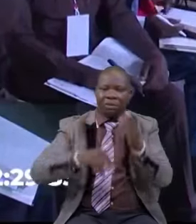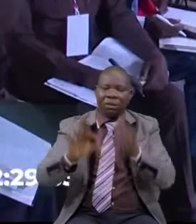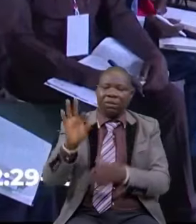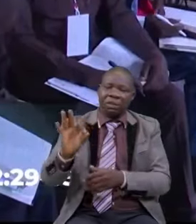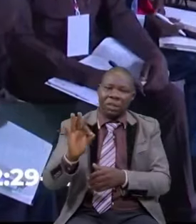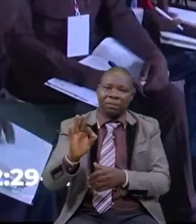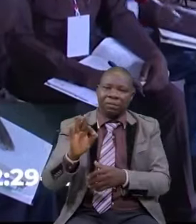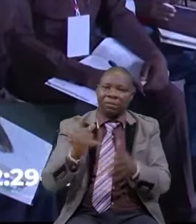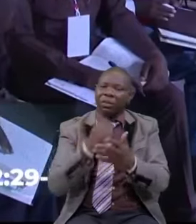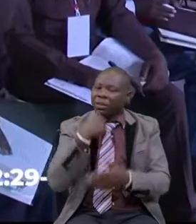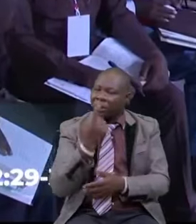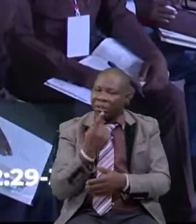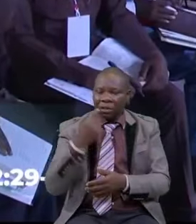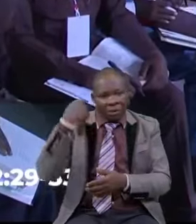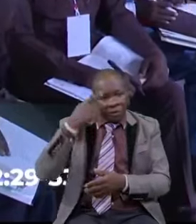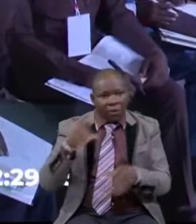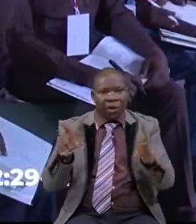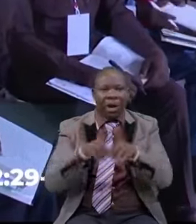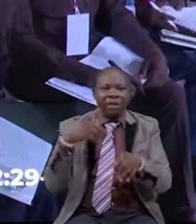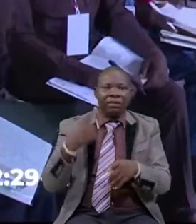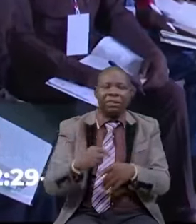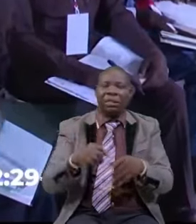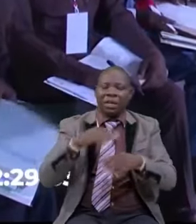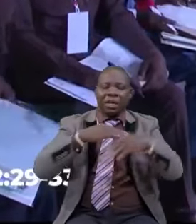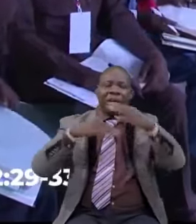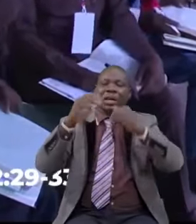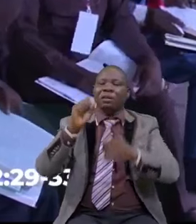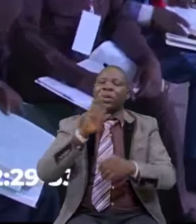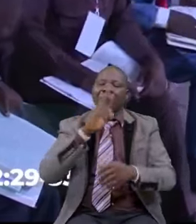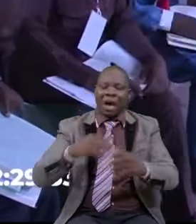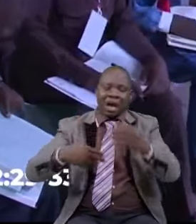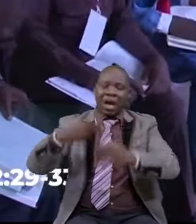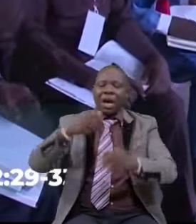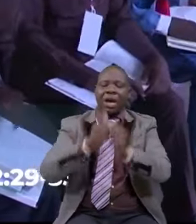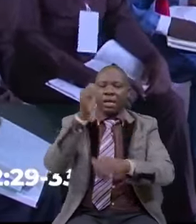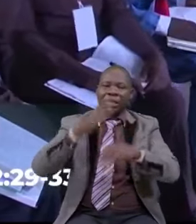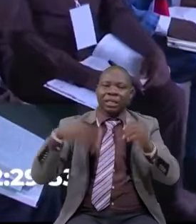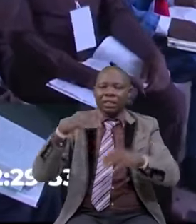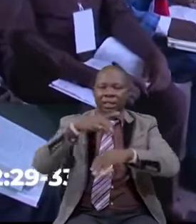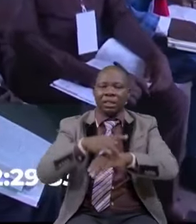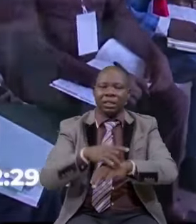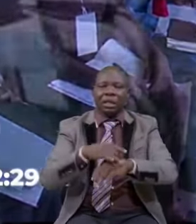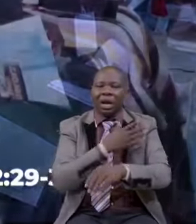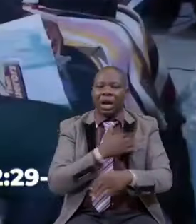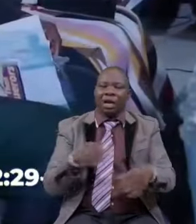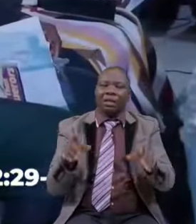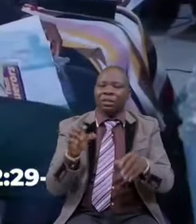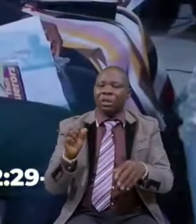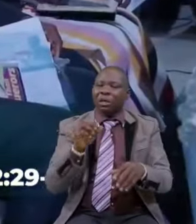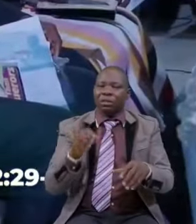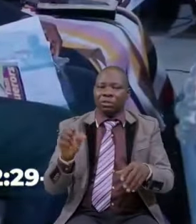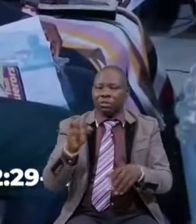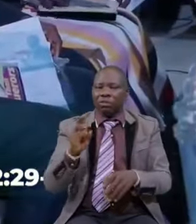In verse 9, it says, for as the heavens are higher than the earth, and so are my